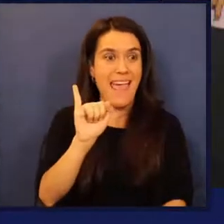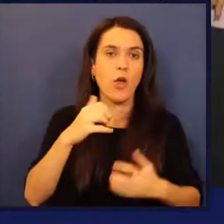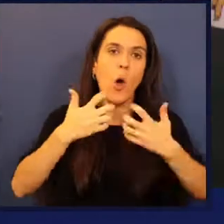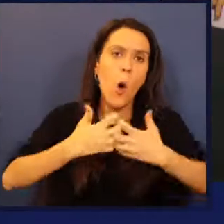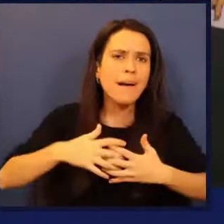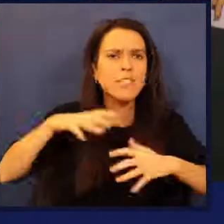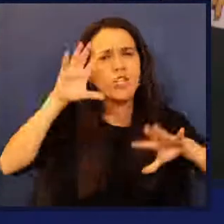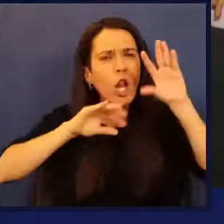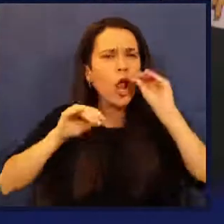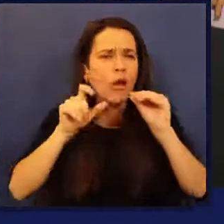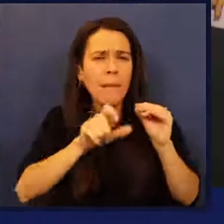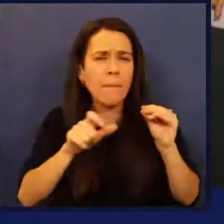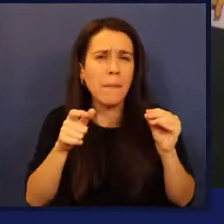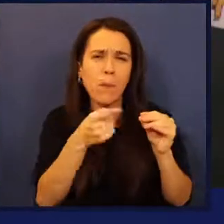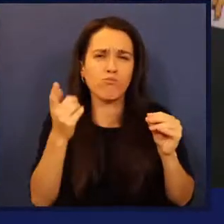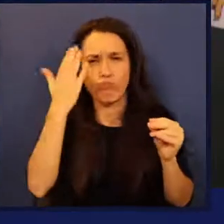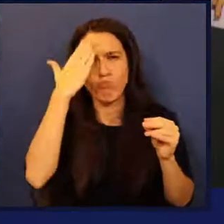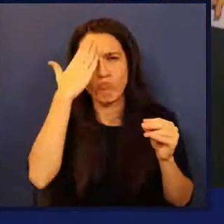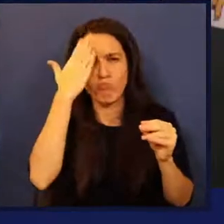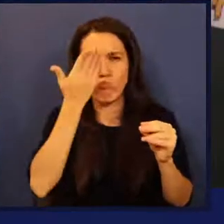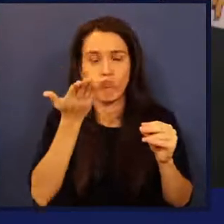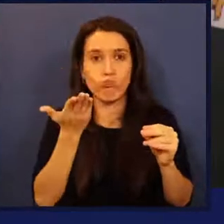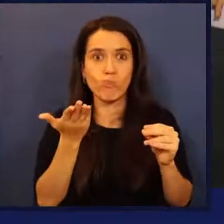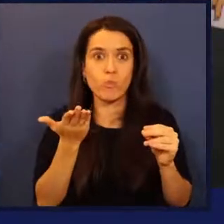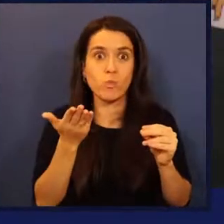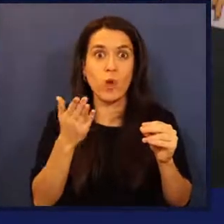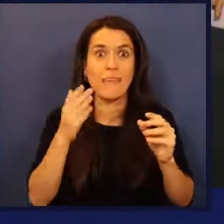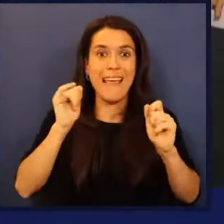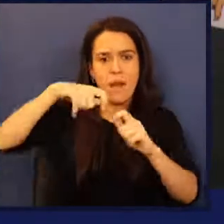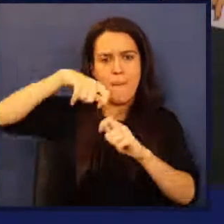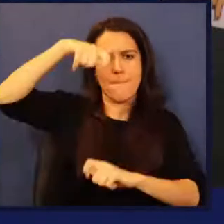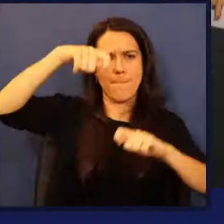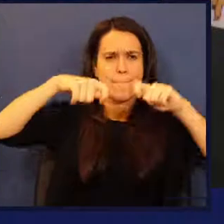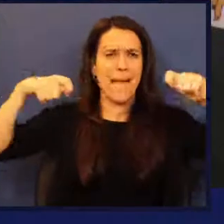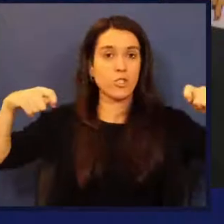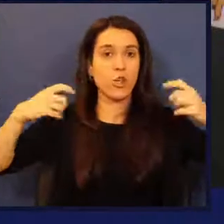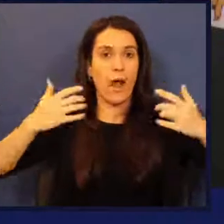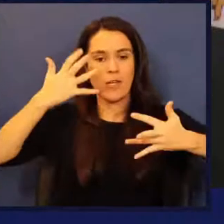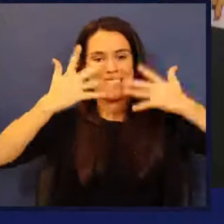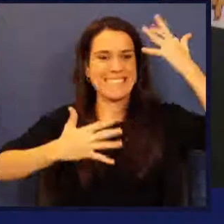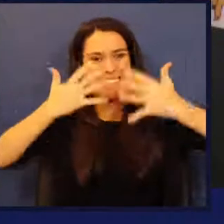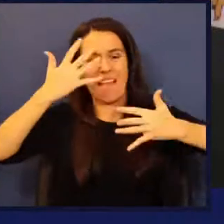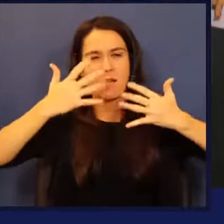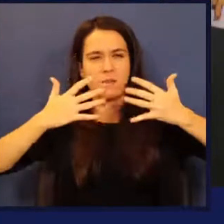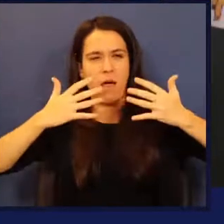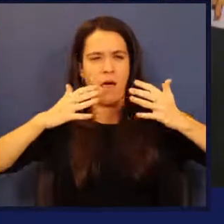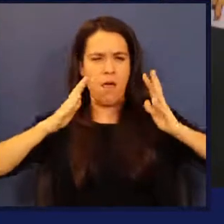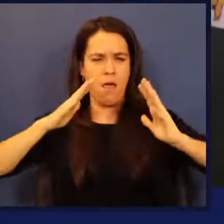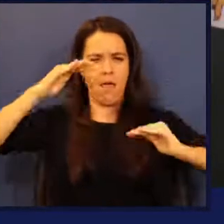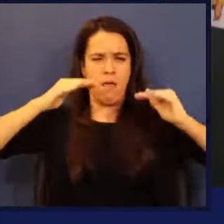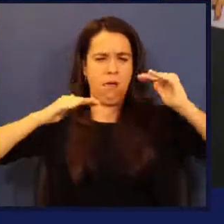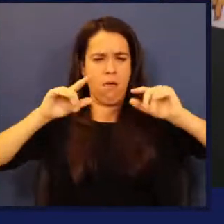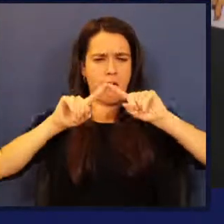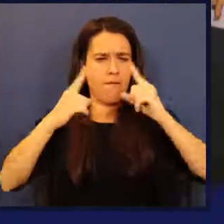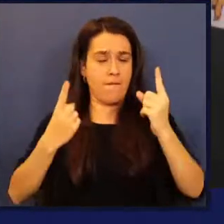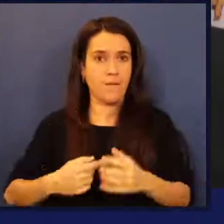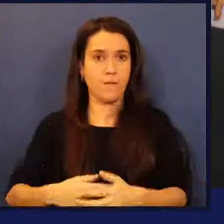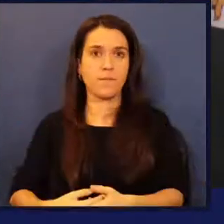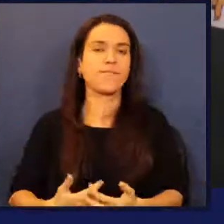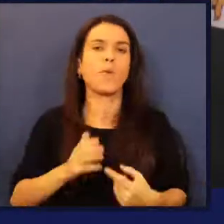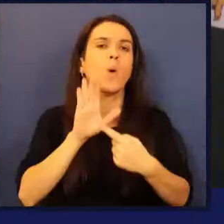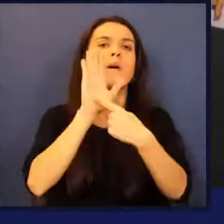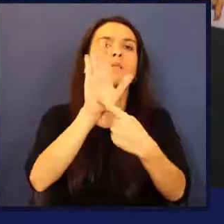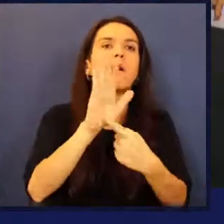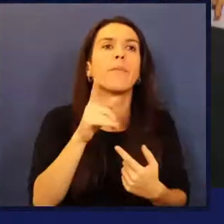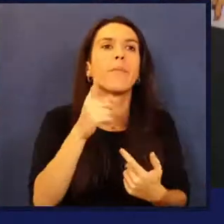time, but you can actually measure the difference in the data sets and using unsupervised learning. For example, you could do on